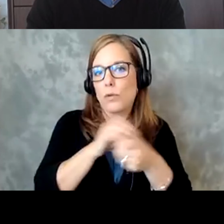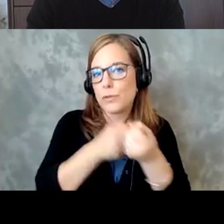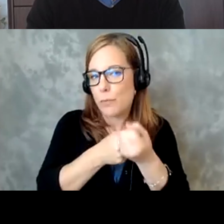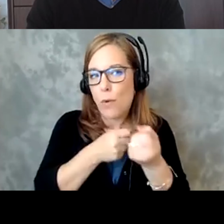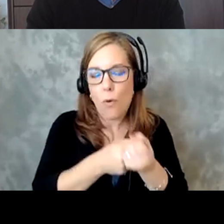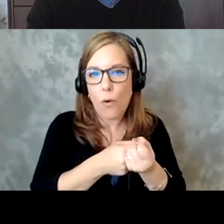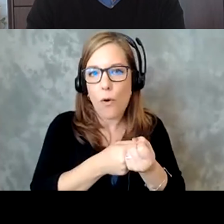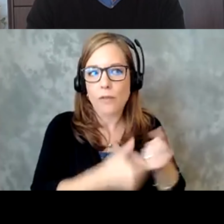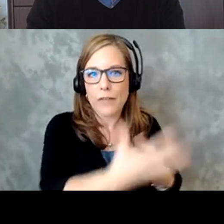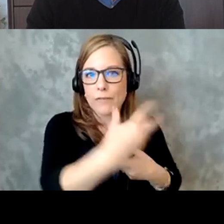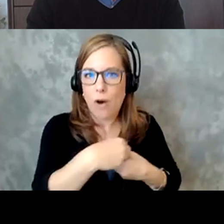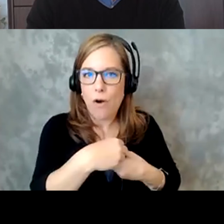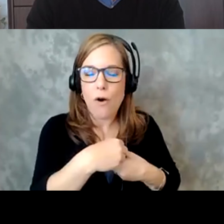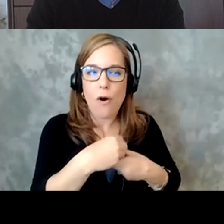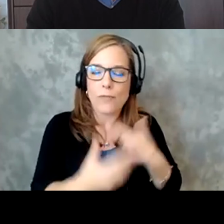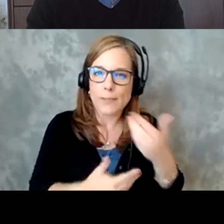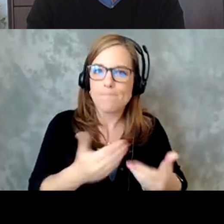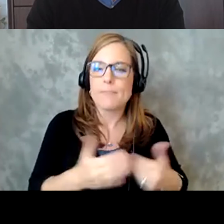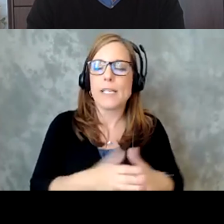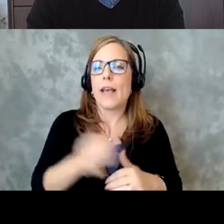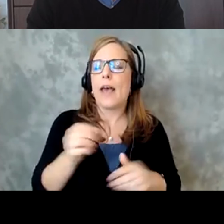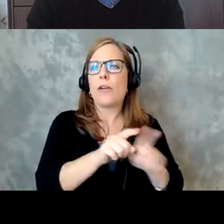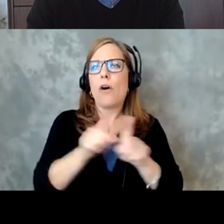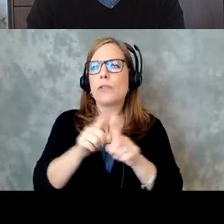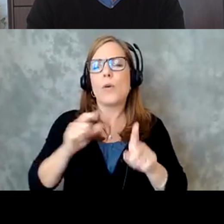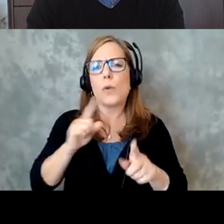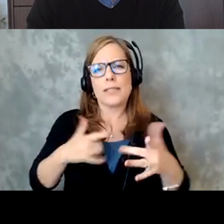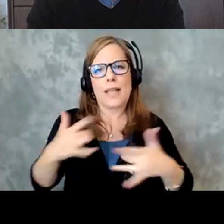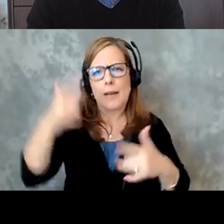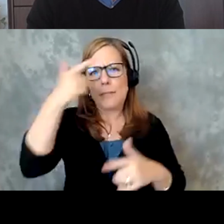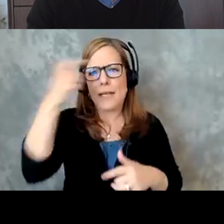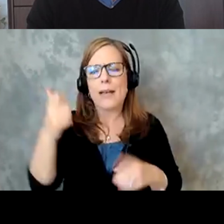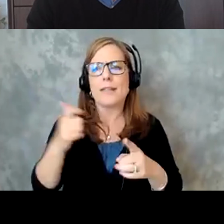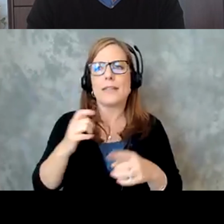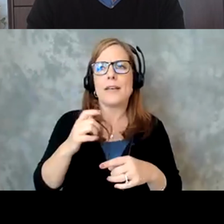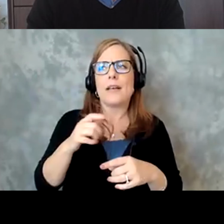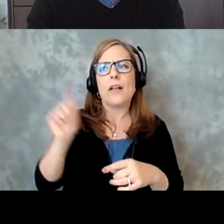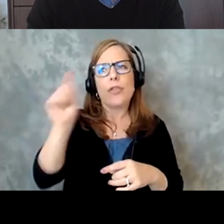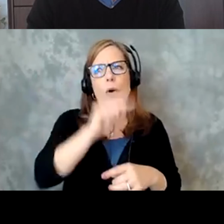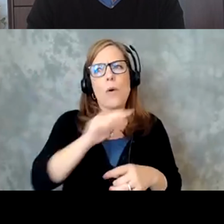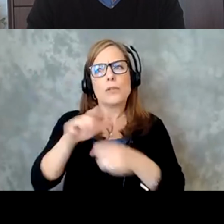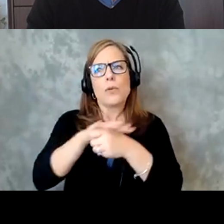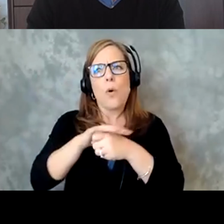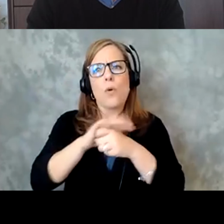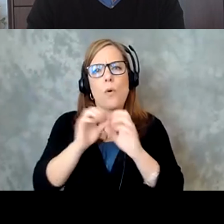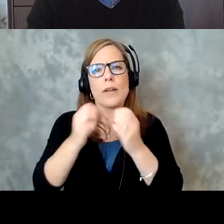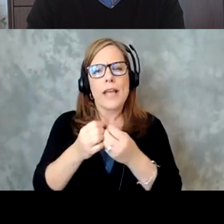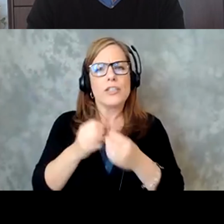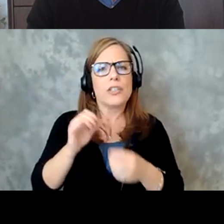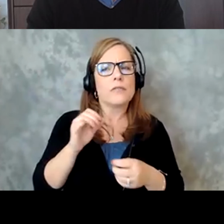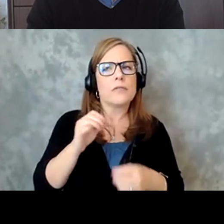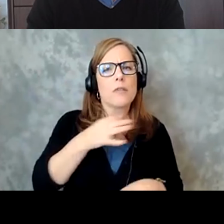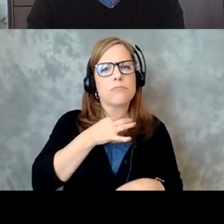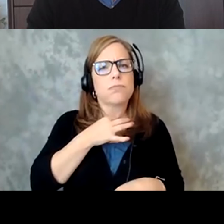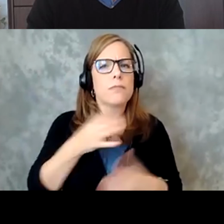very exciting is that we are hearing from local organizations that they want to learn more about how to expand